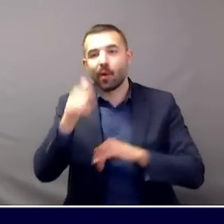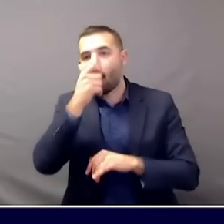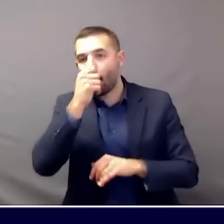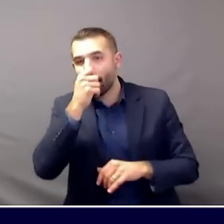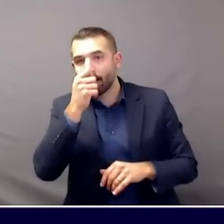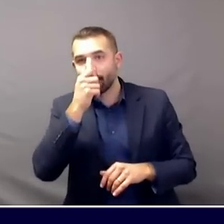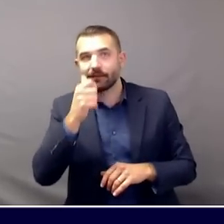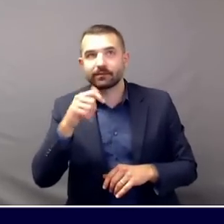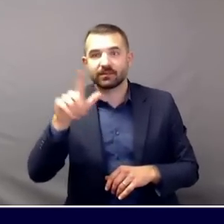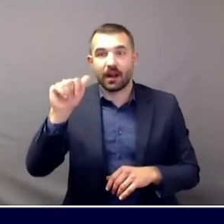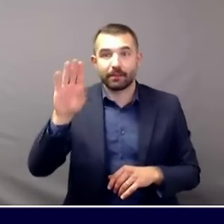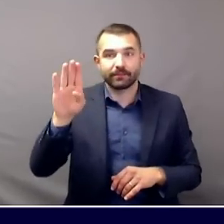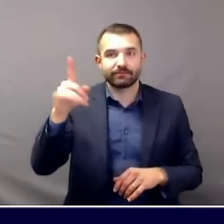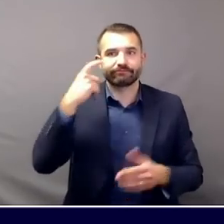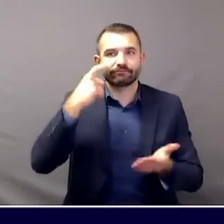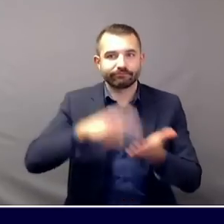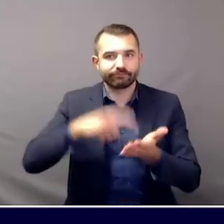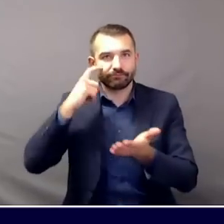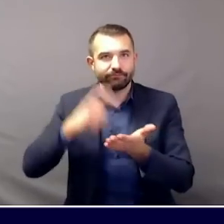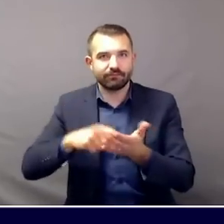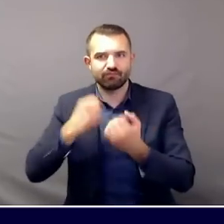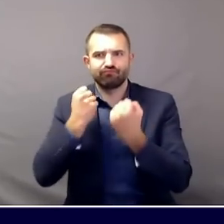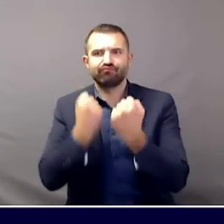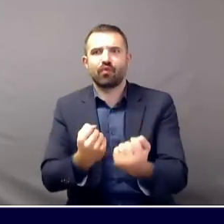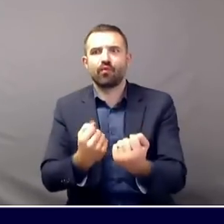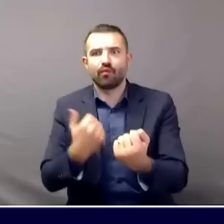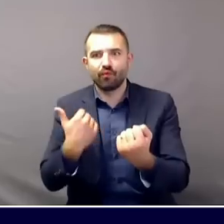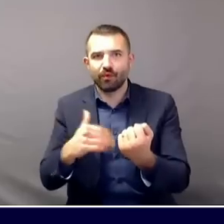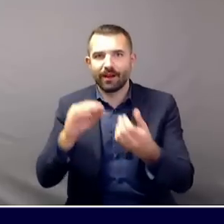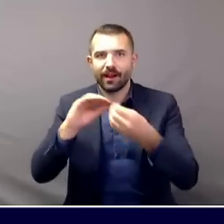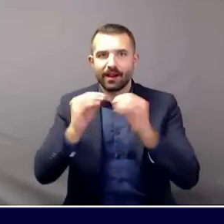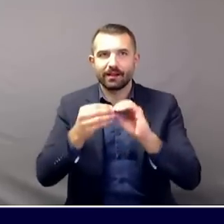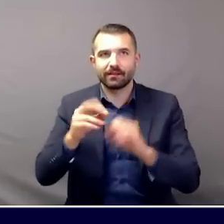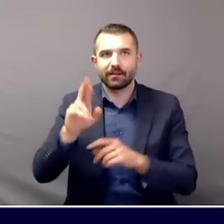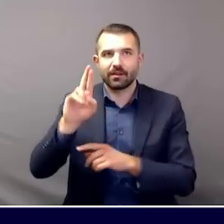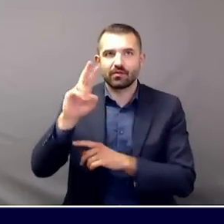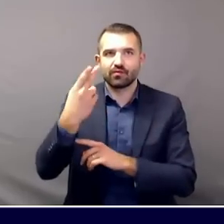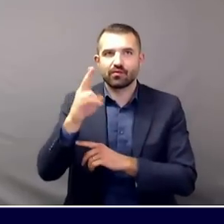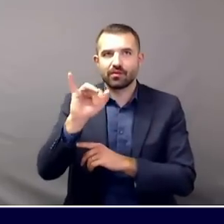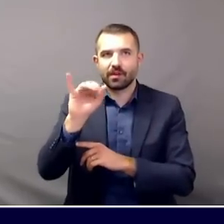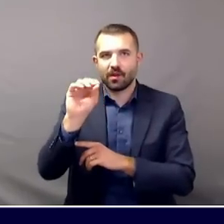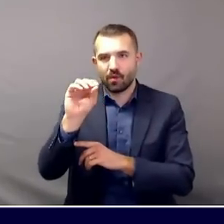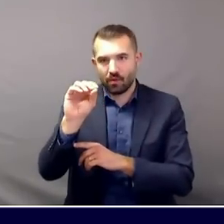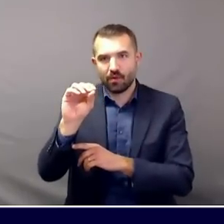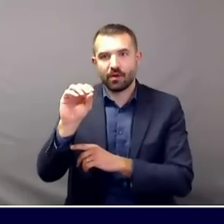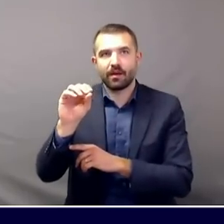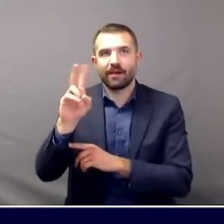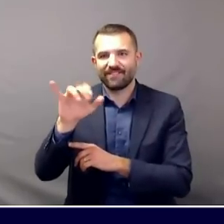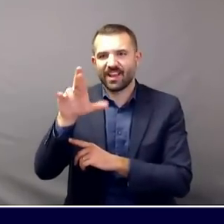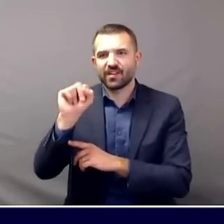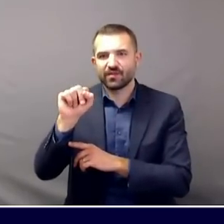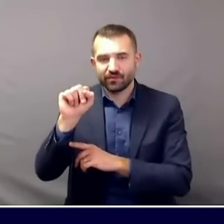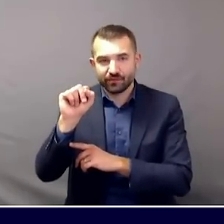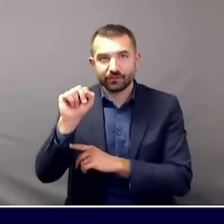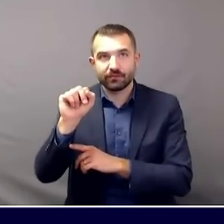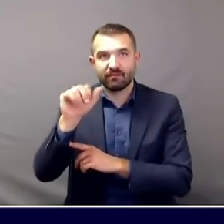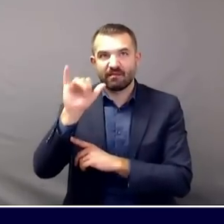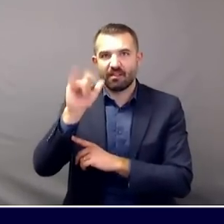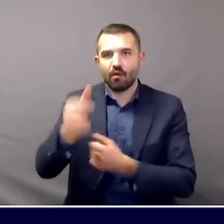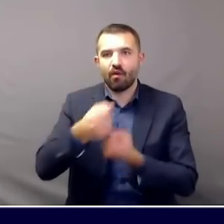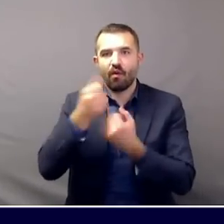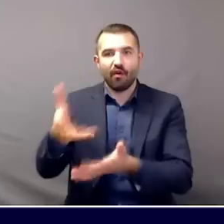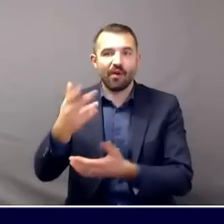of rhinovirus. That's the virus that causes the common cold. And when we think about probable cases of COVID-19, someone who